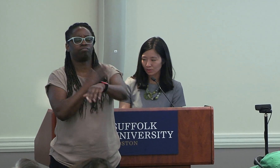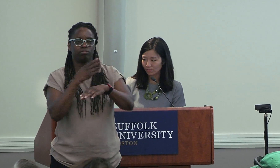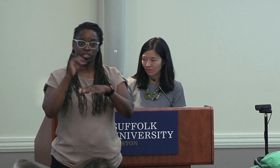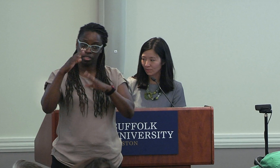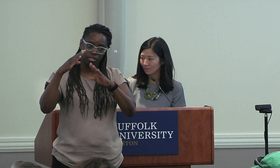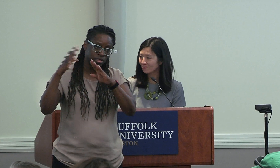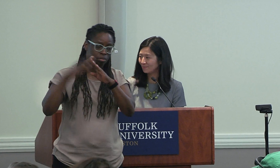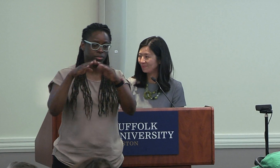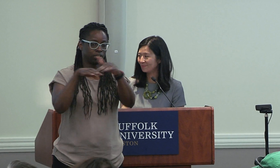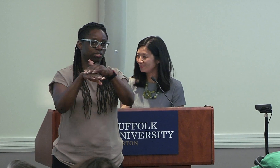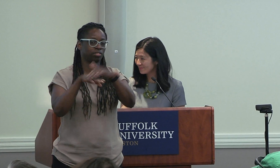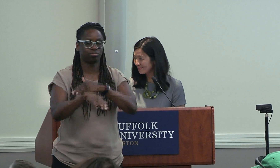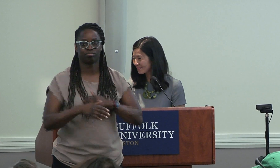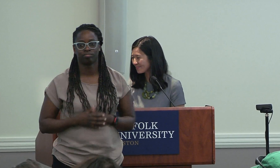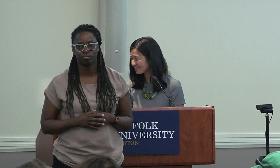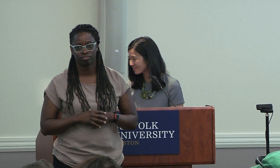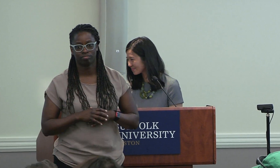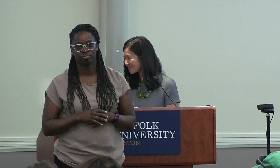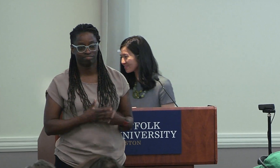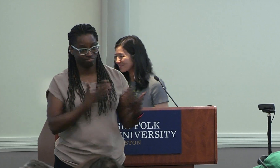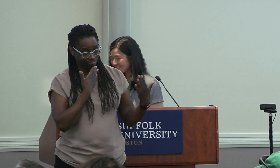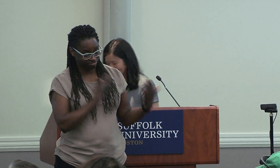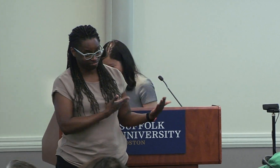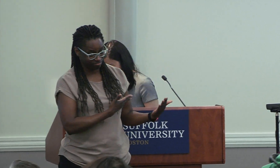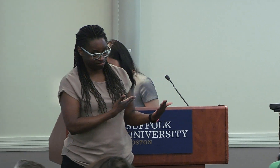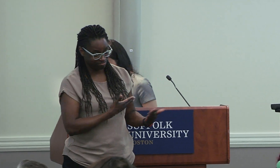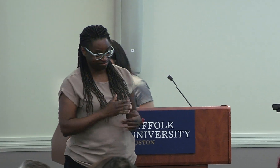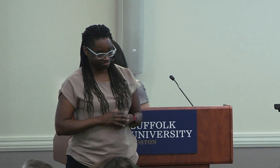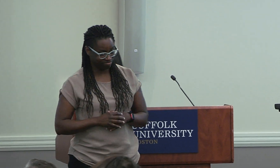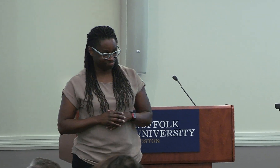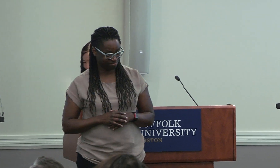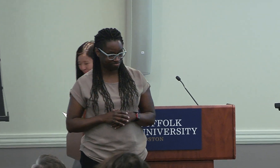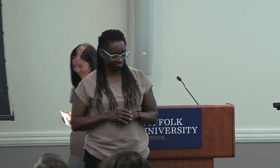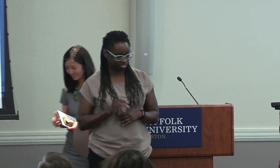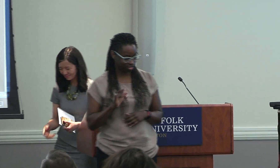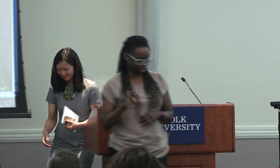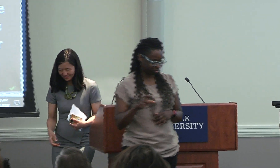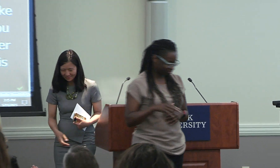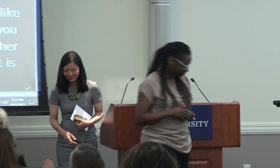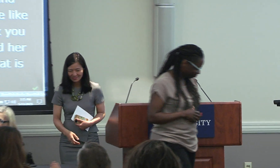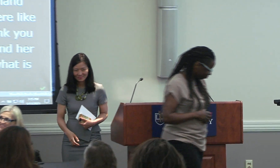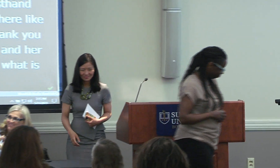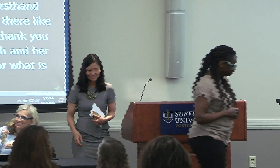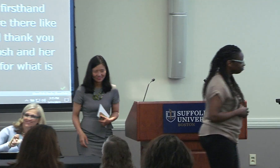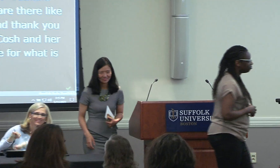more inclusive for everyone. Thank you very much, Mayor, and I'm thrilled that you had a chance to listen.